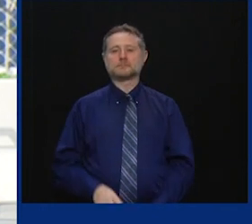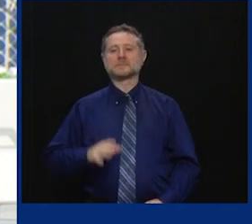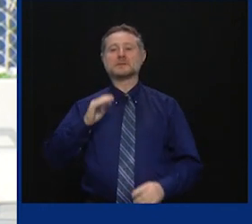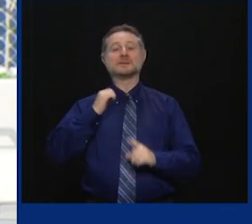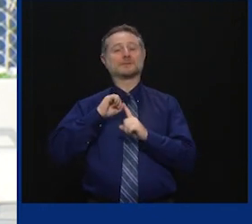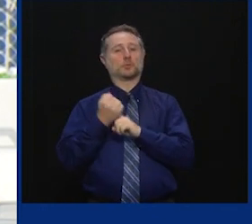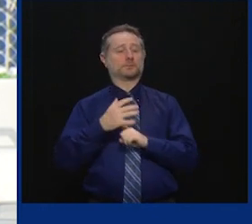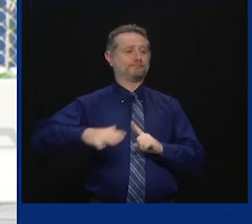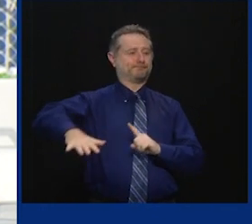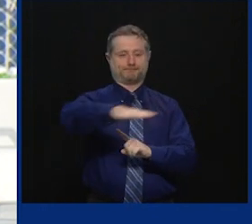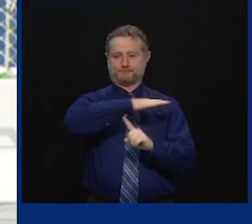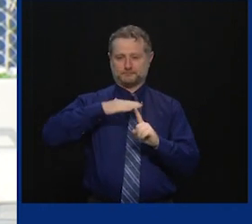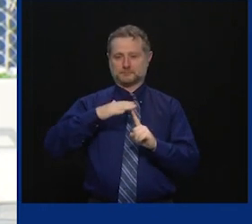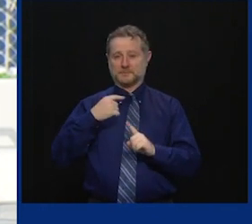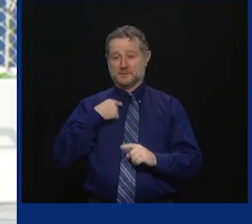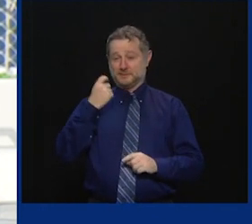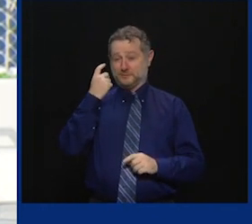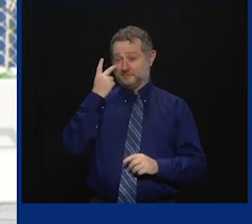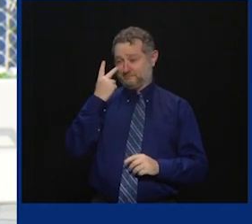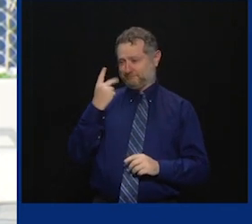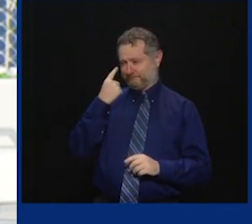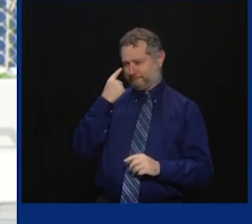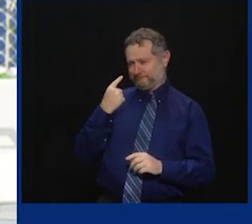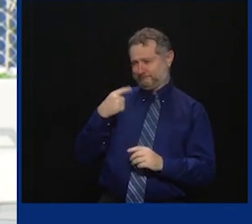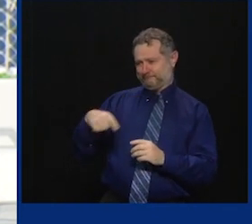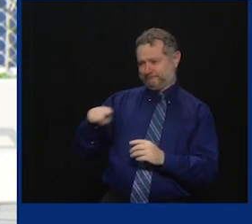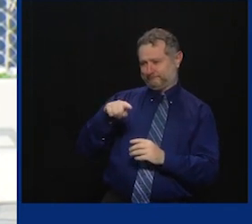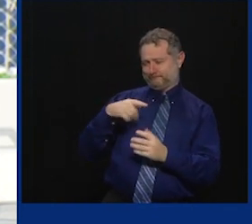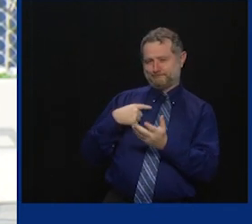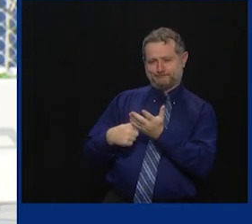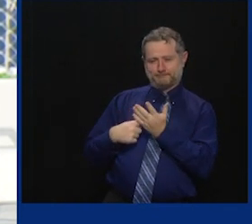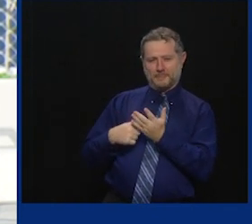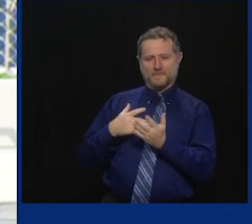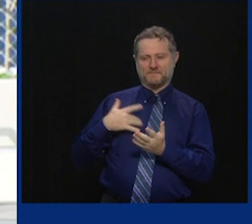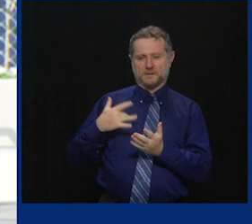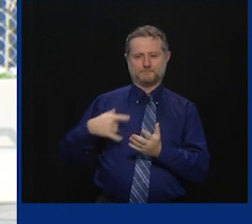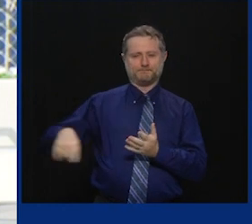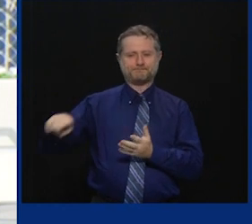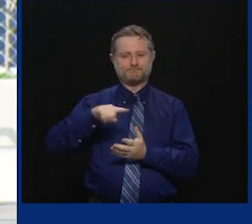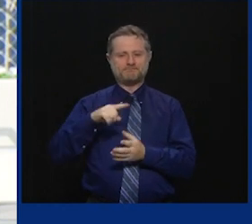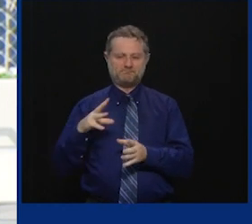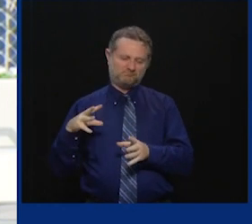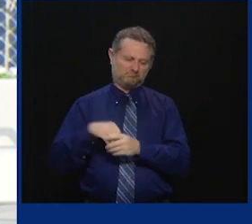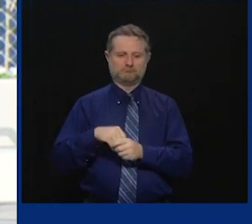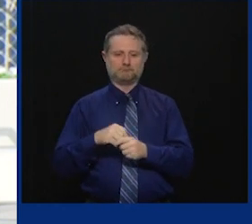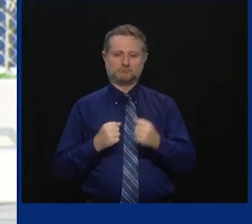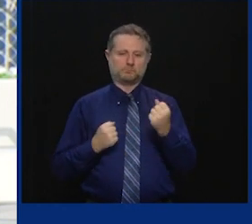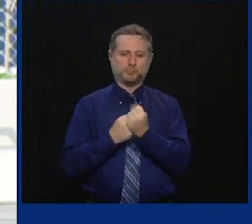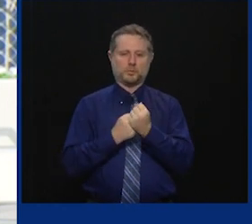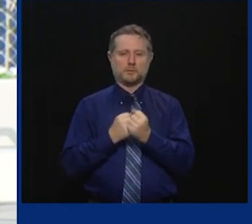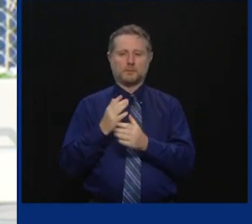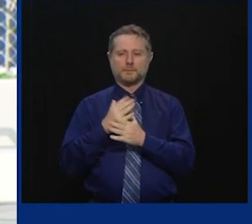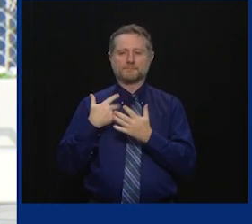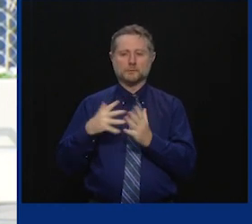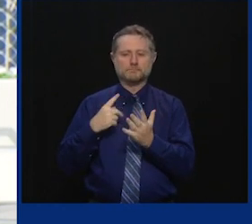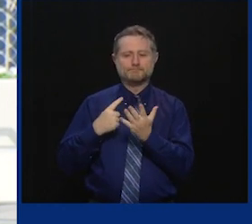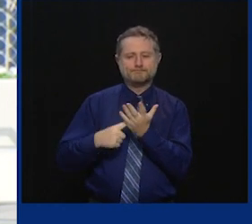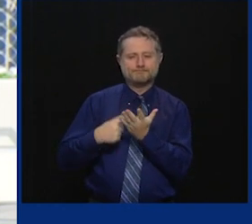past storms, I believe there'll be a wholehearted support. So we're beginning those conversations, and I feel very good